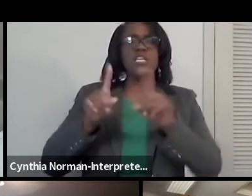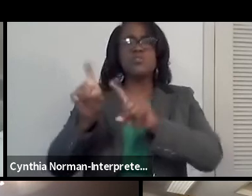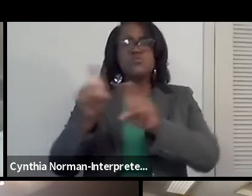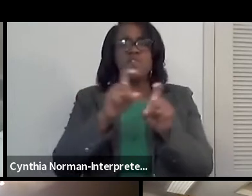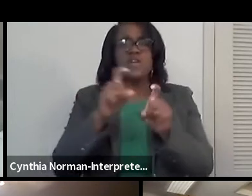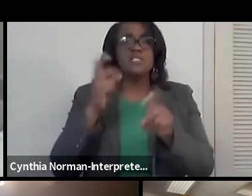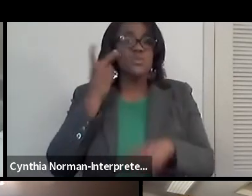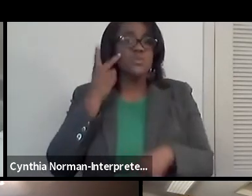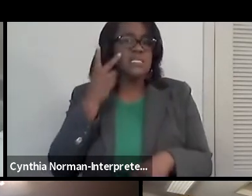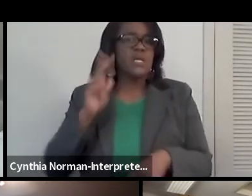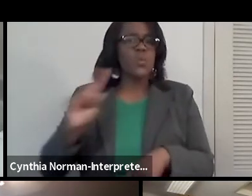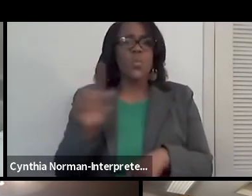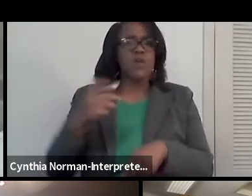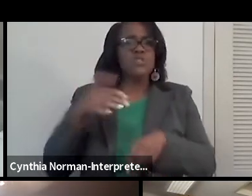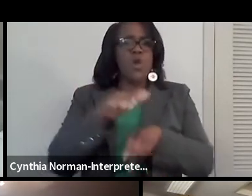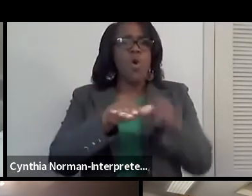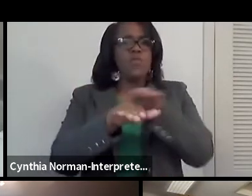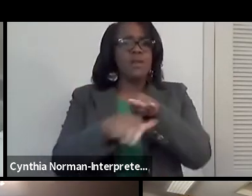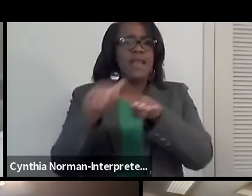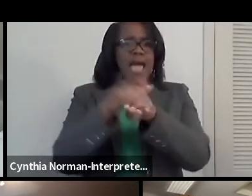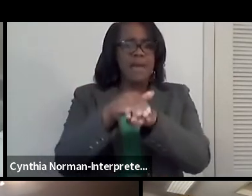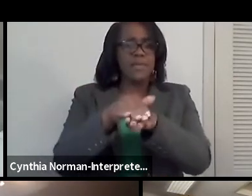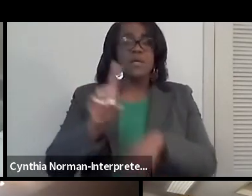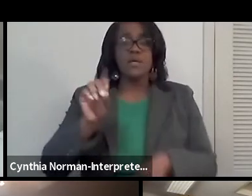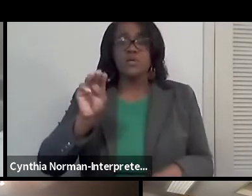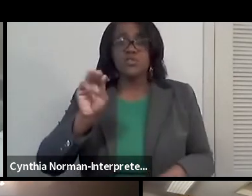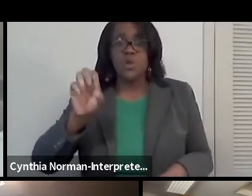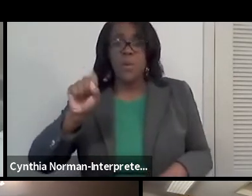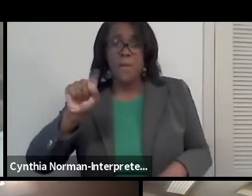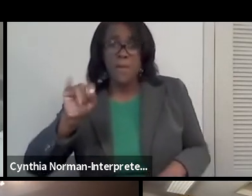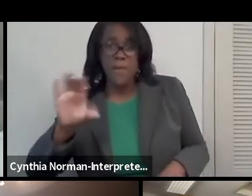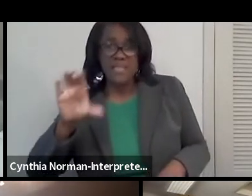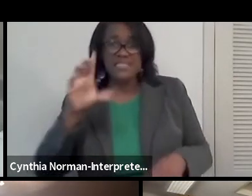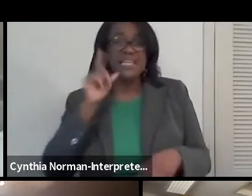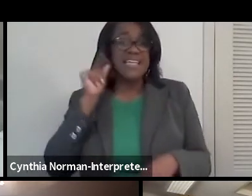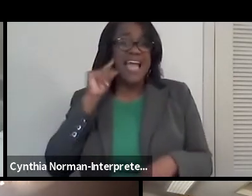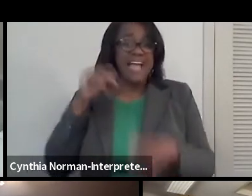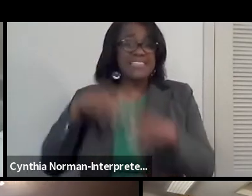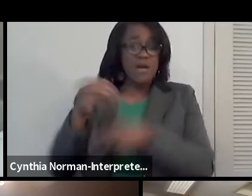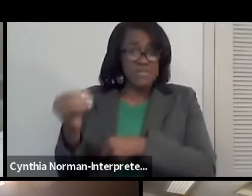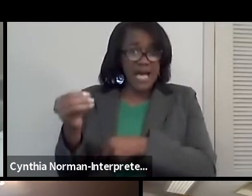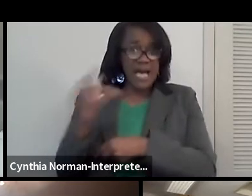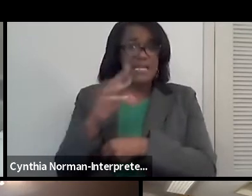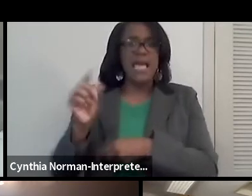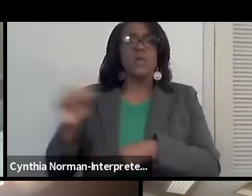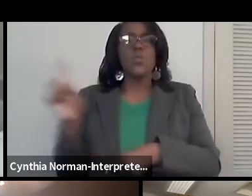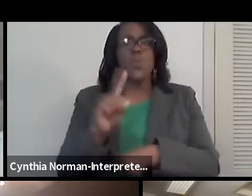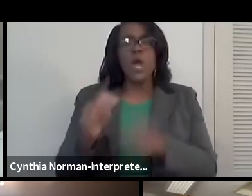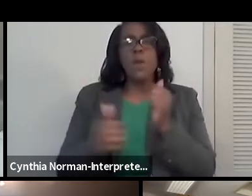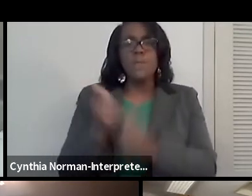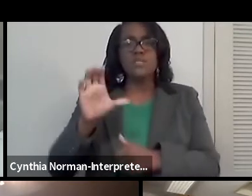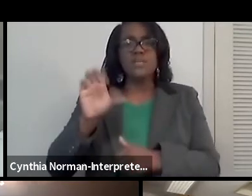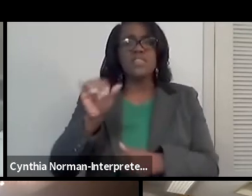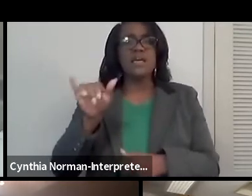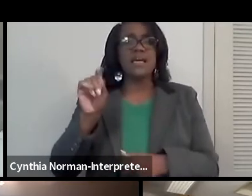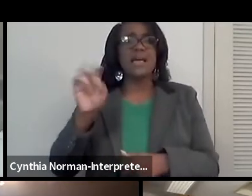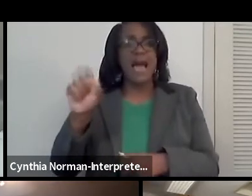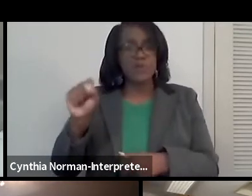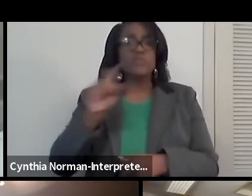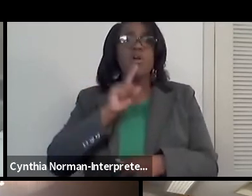are between the number of domestic cats that are left outdoors and where most of the coyotes are in Tacoma. Newsflash, there's a